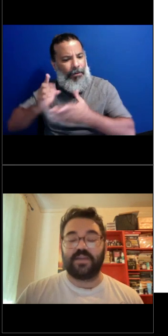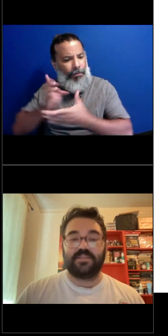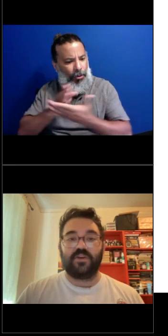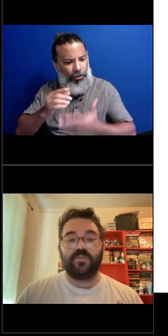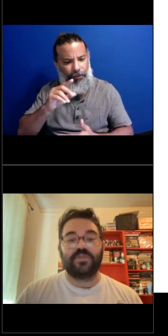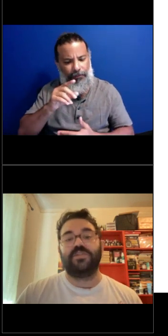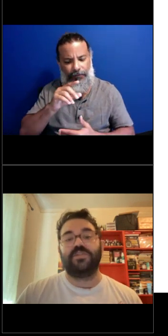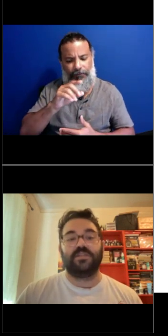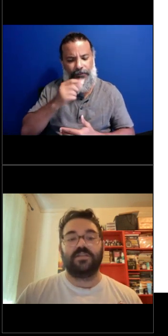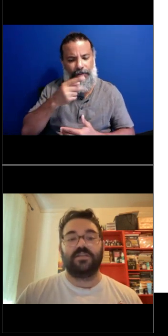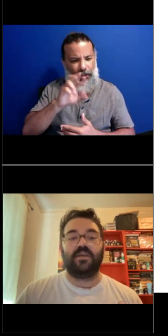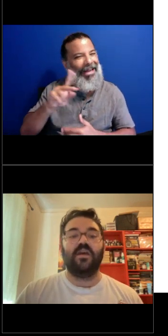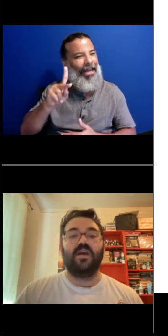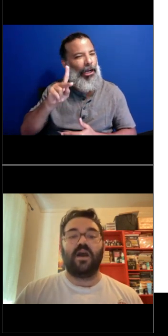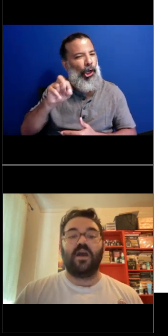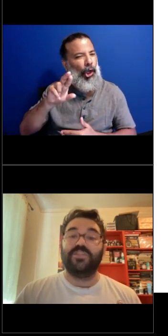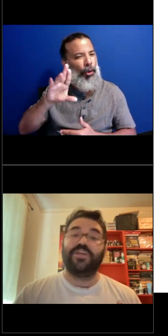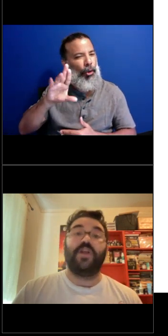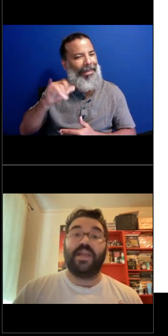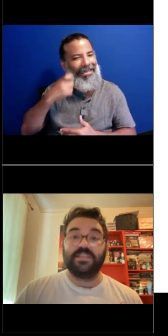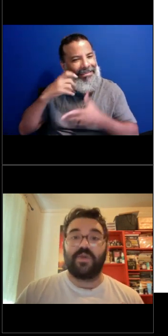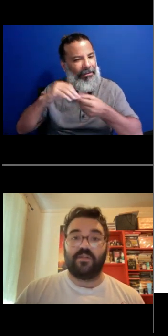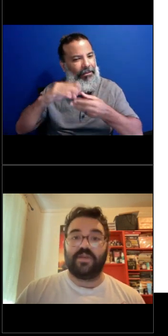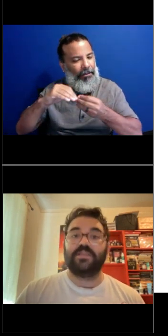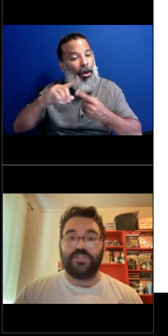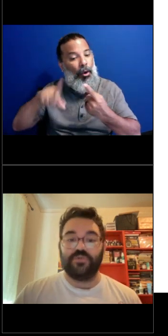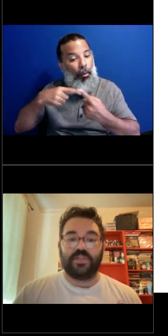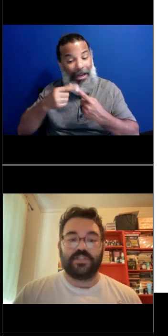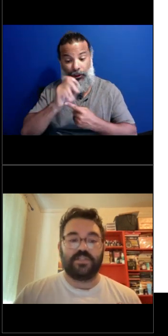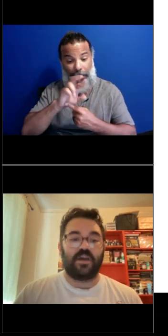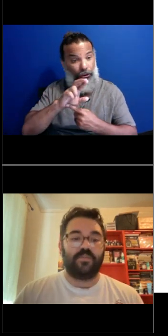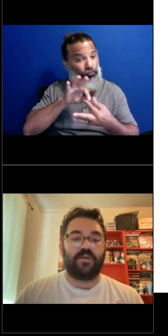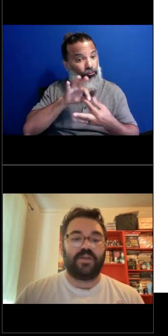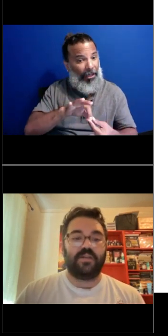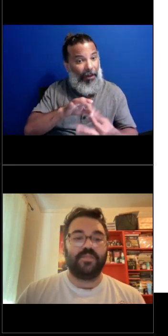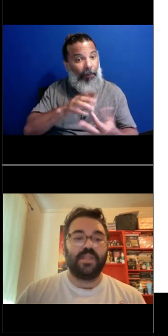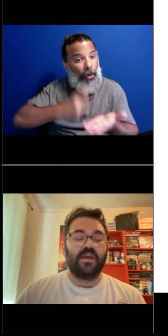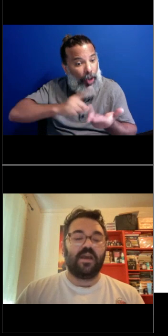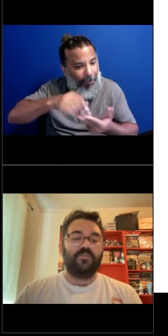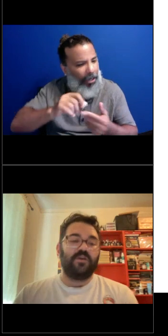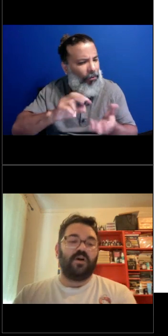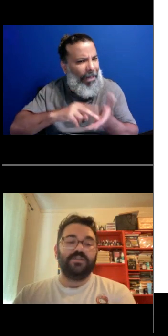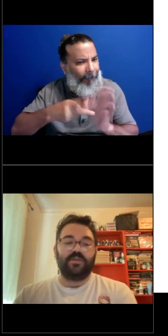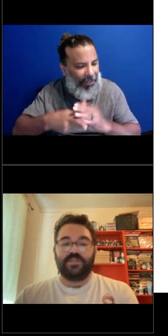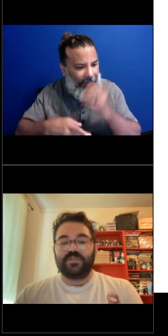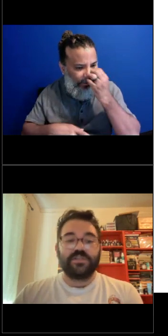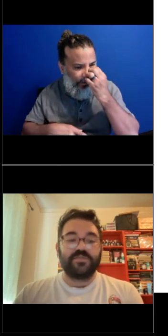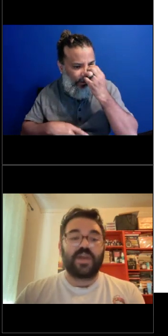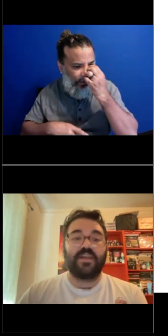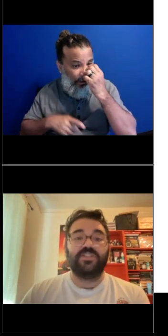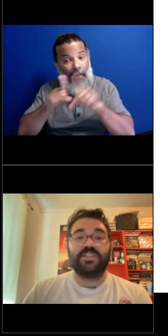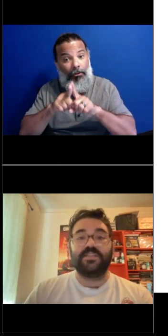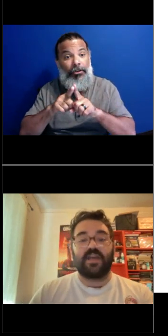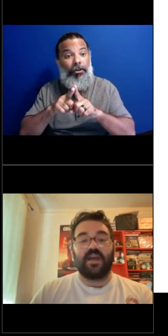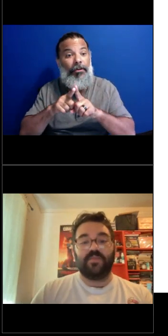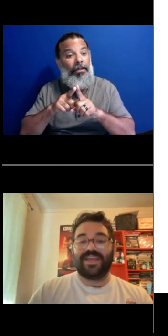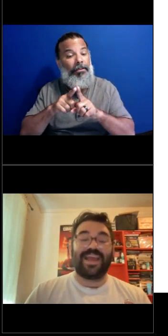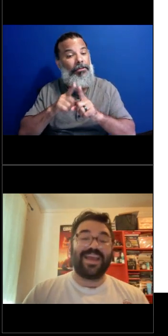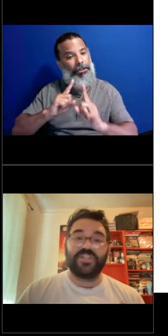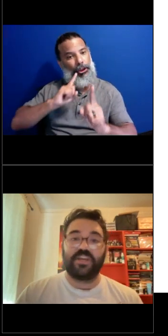aspects that Kirby was just discussing when gender is relevant and we do want to talk about it. There are also discursive